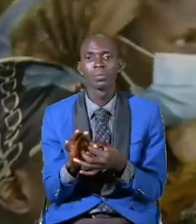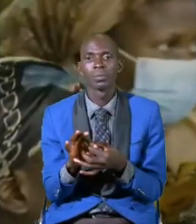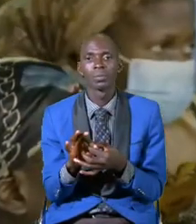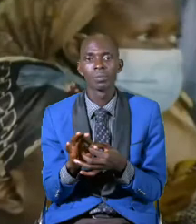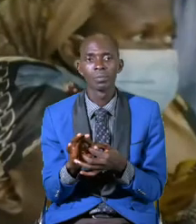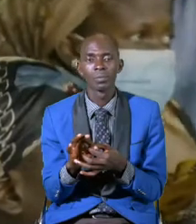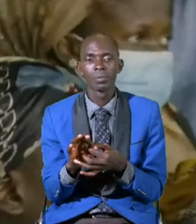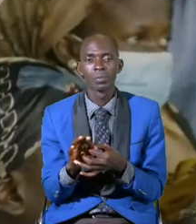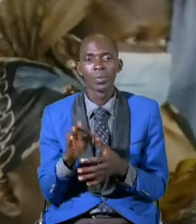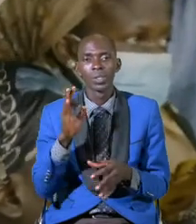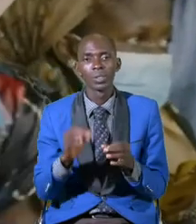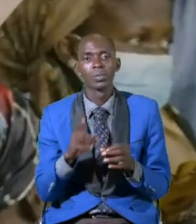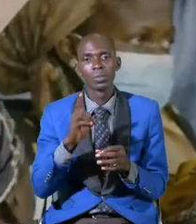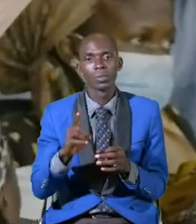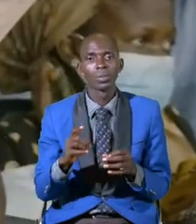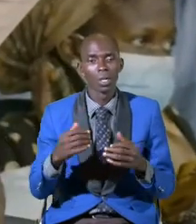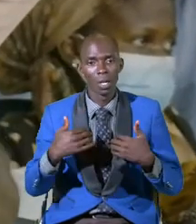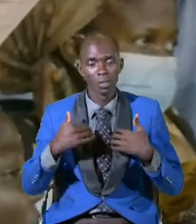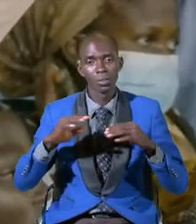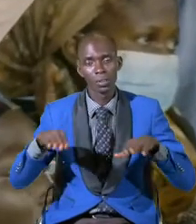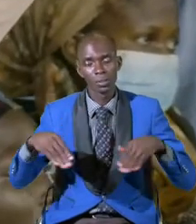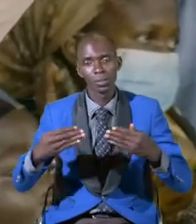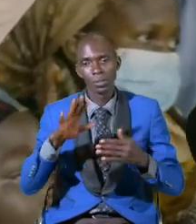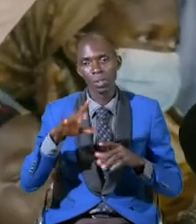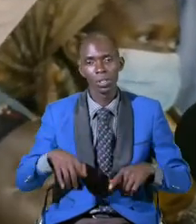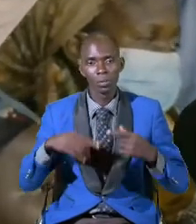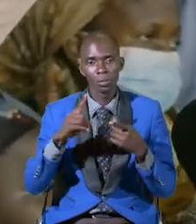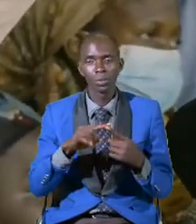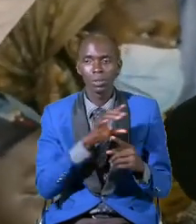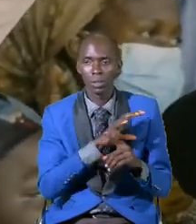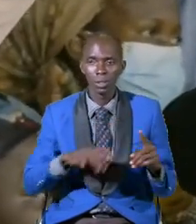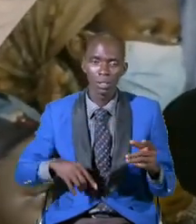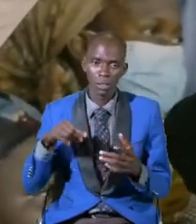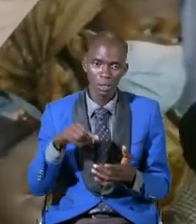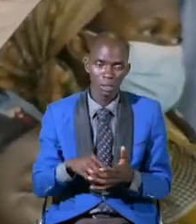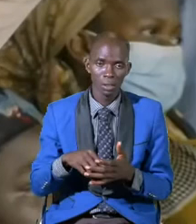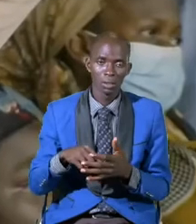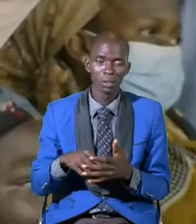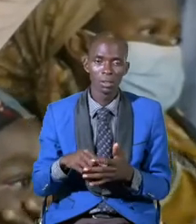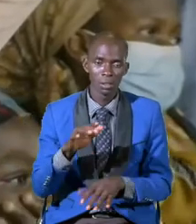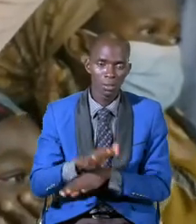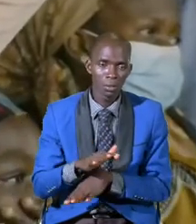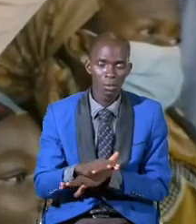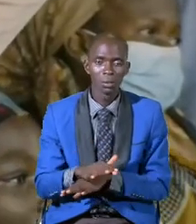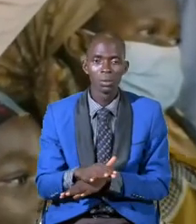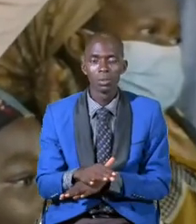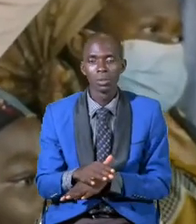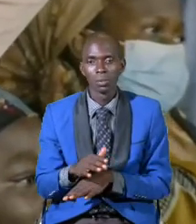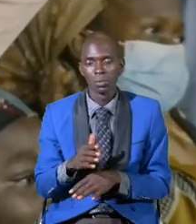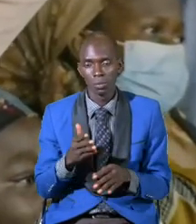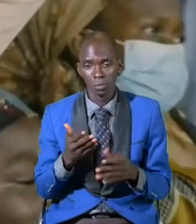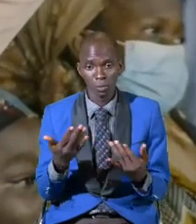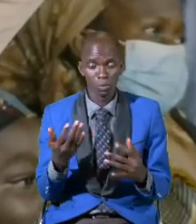If you have given your life to Christ this evening, whether you are hearing us on social media, on TV, or on